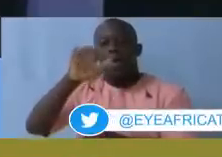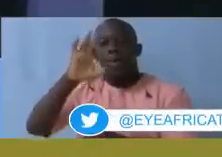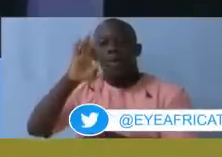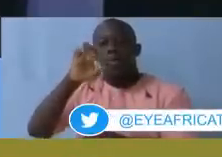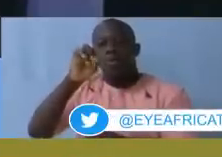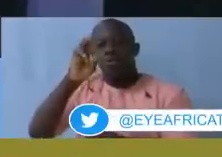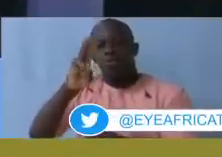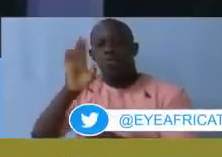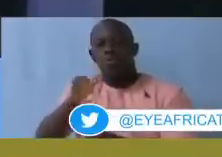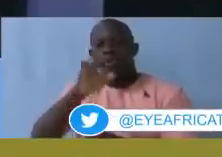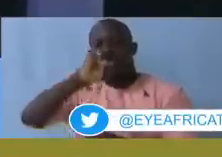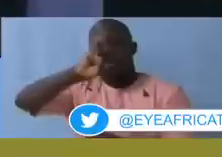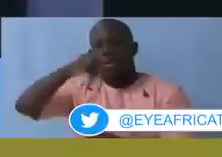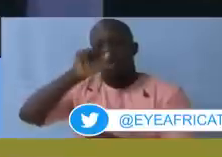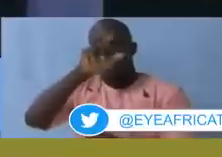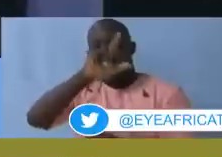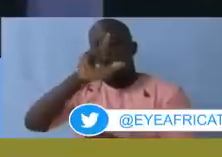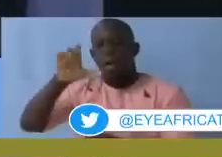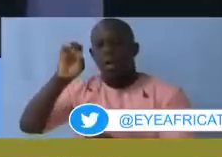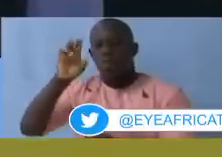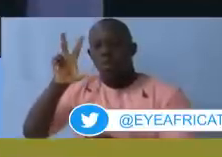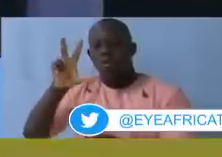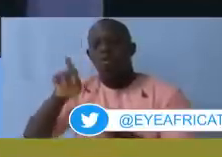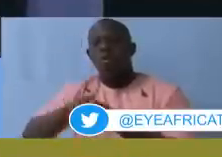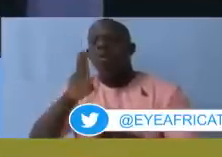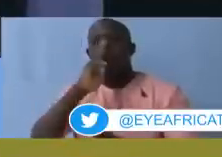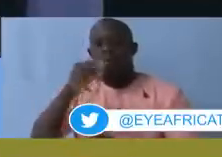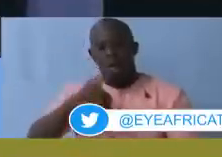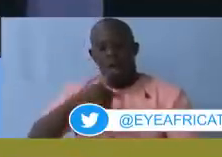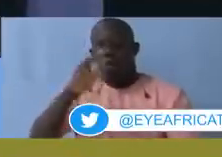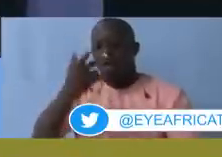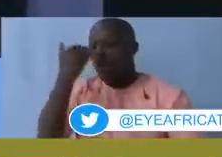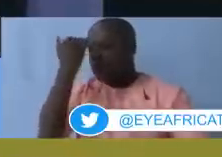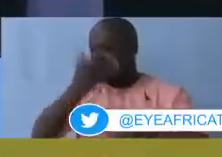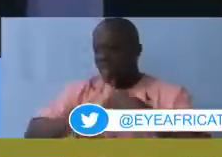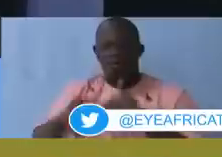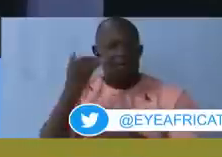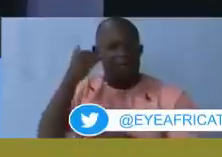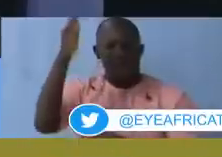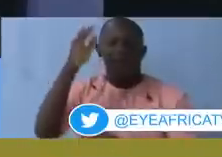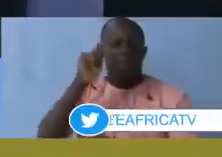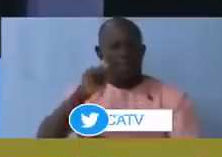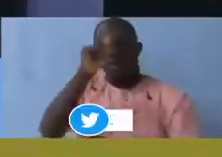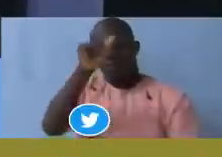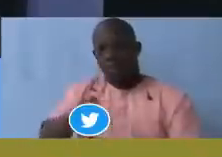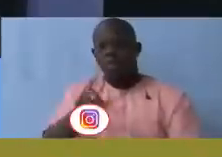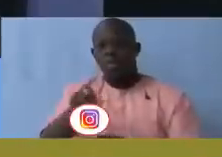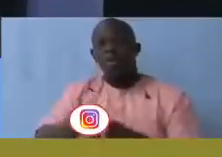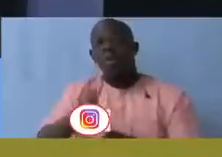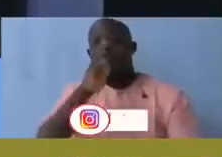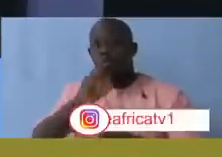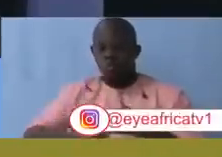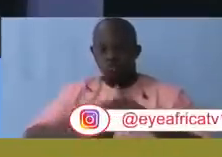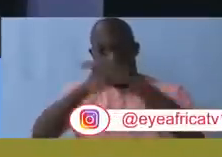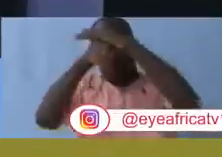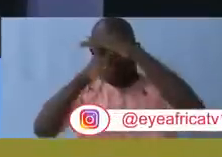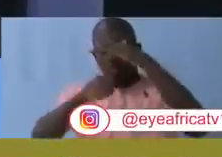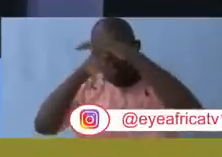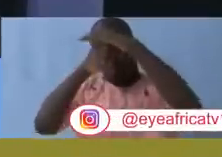life. So she was a sole supporter to